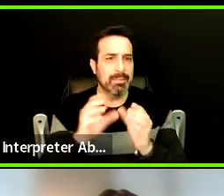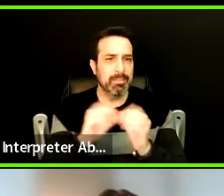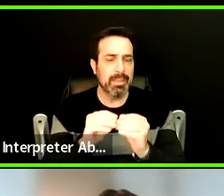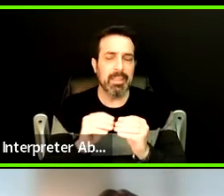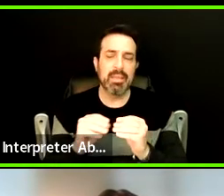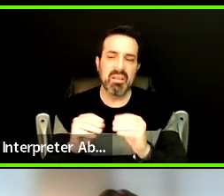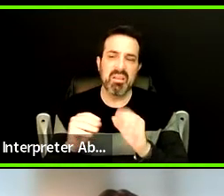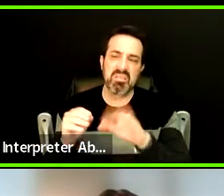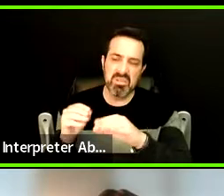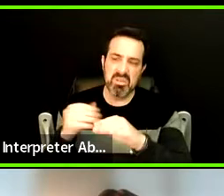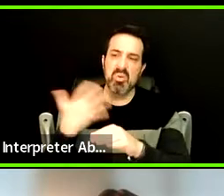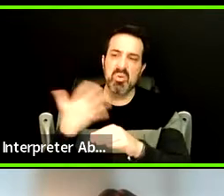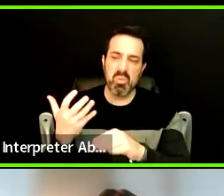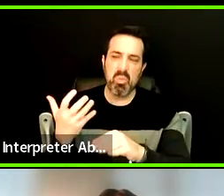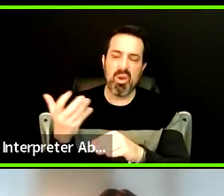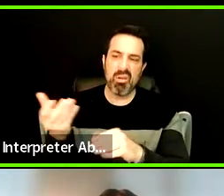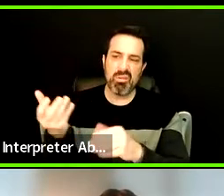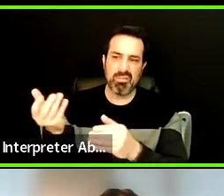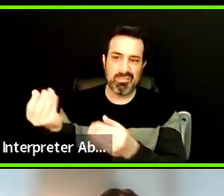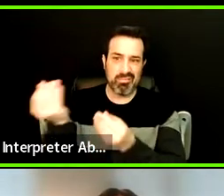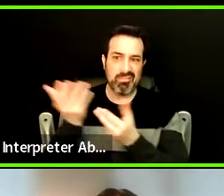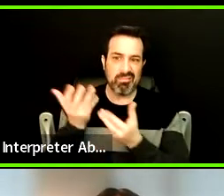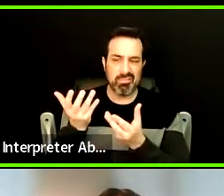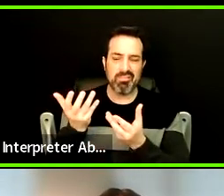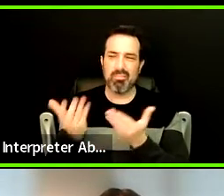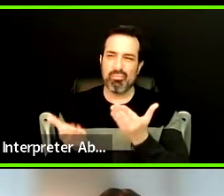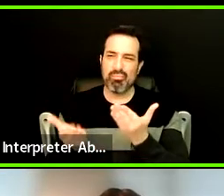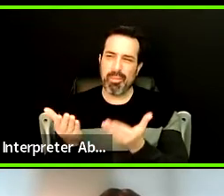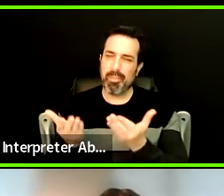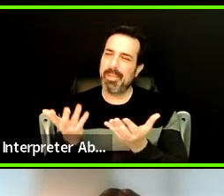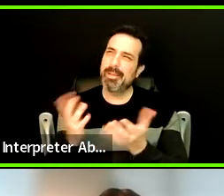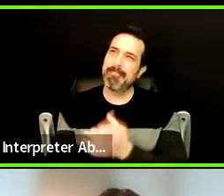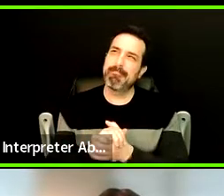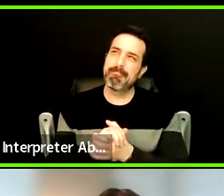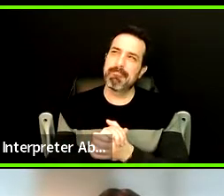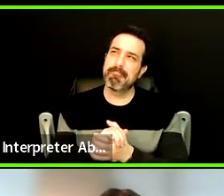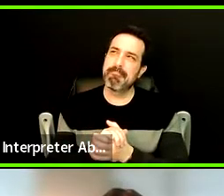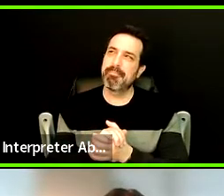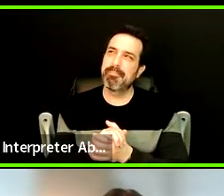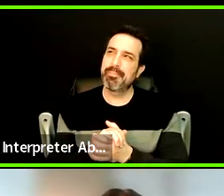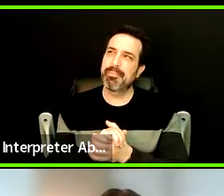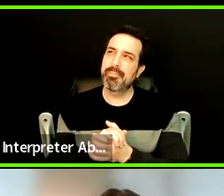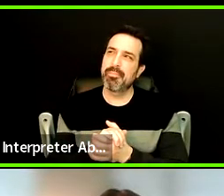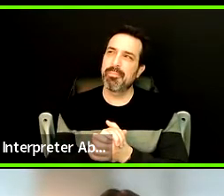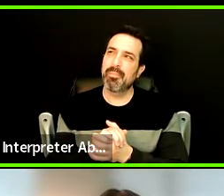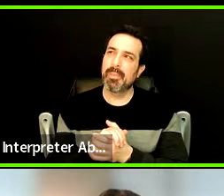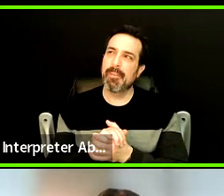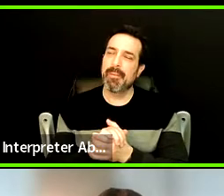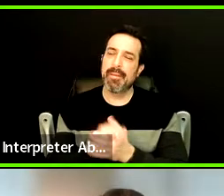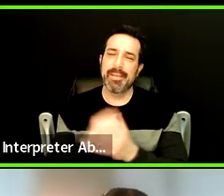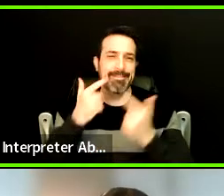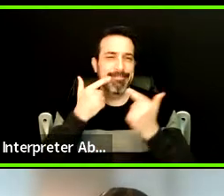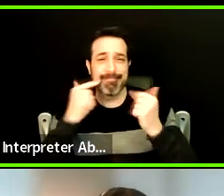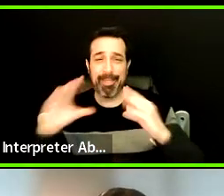would like those by, I'm going to say, by